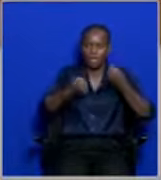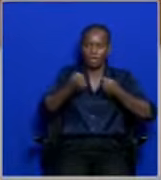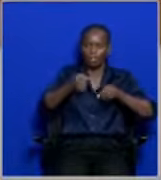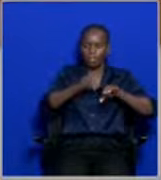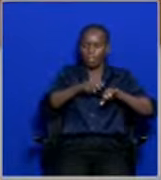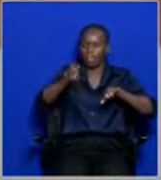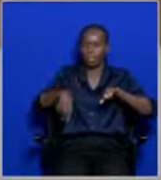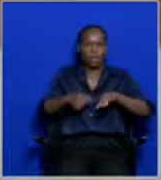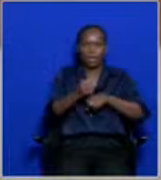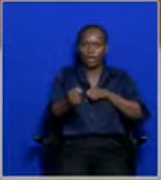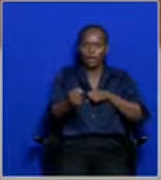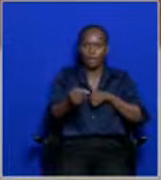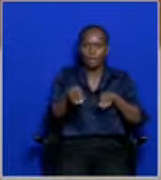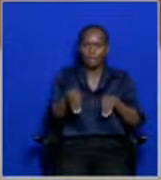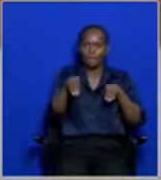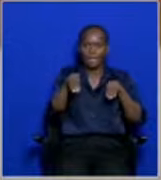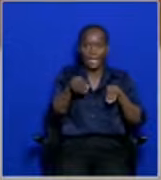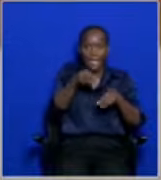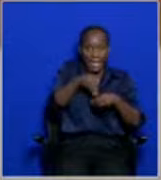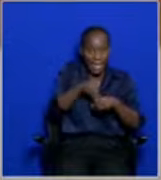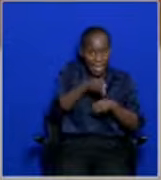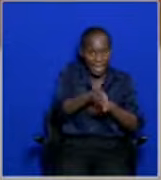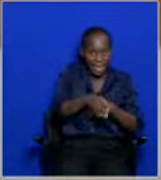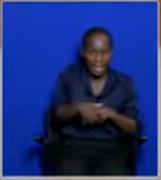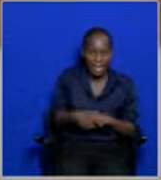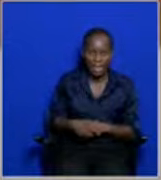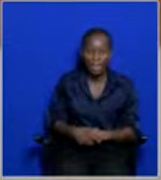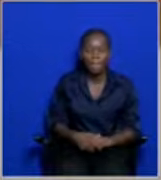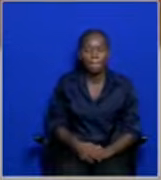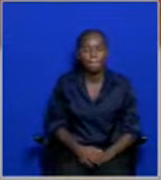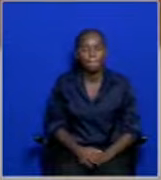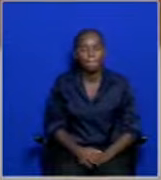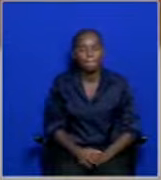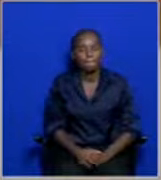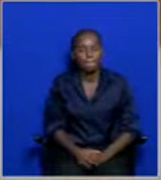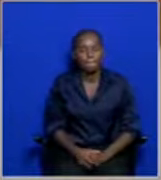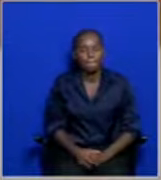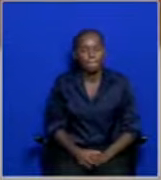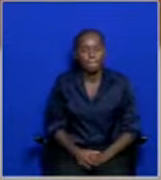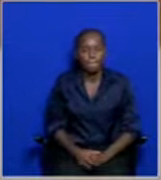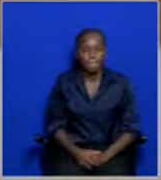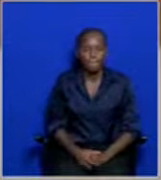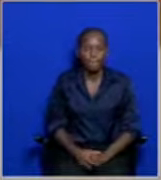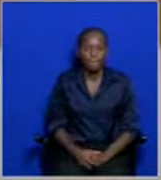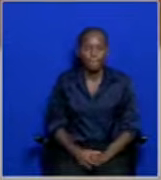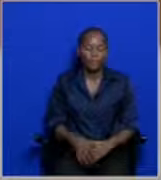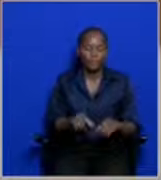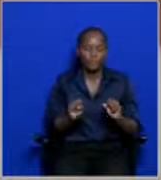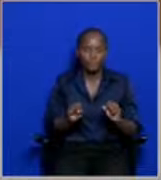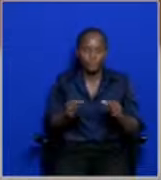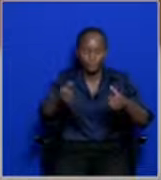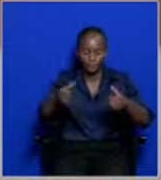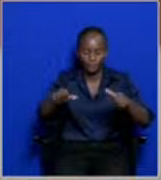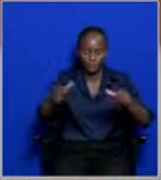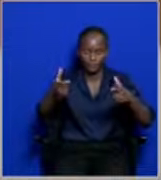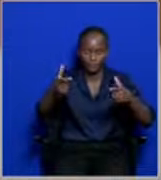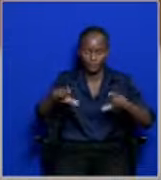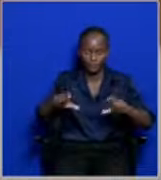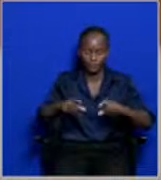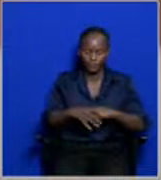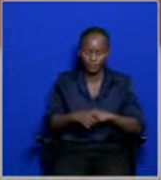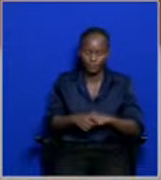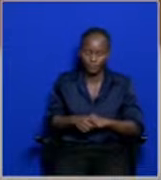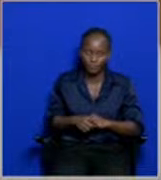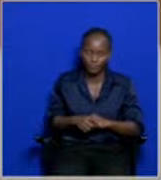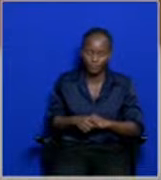can skip the next paragraph. The one after states, I